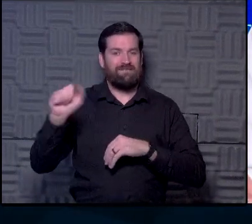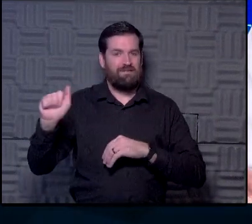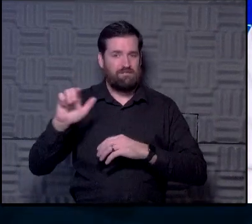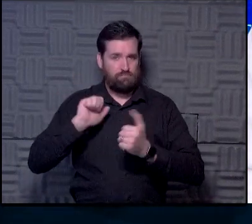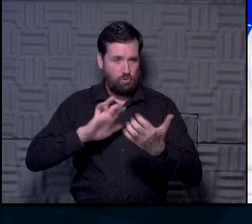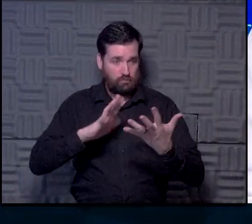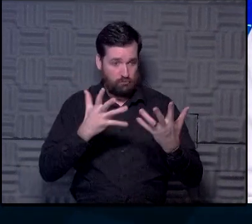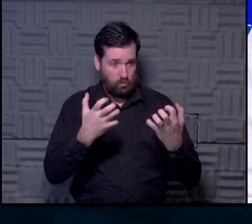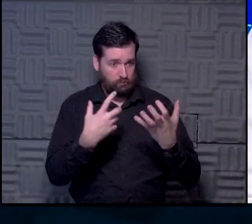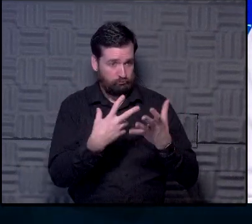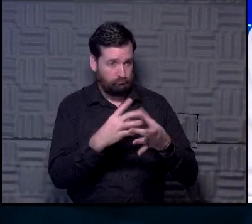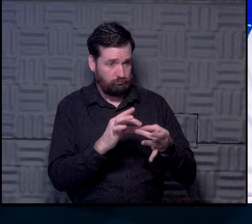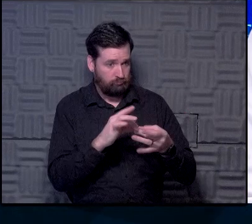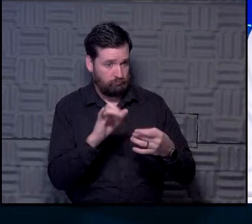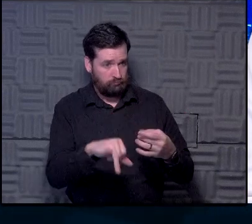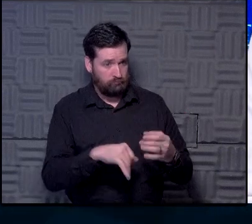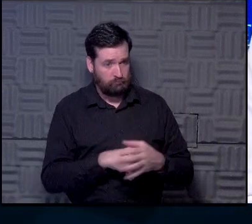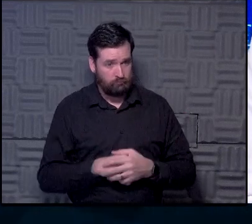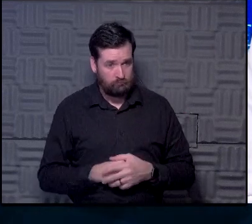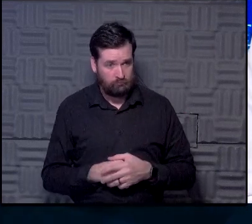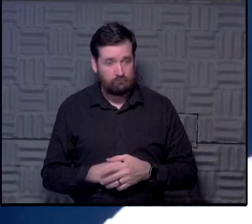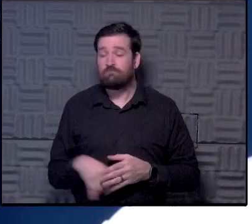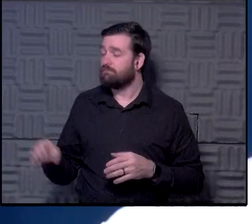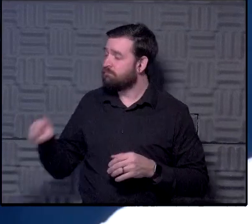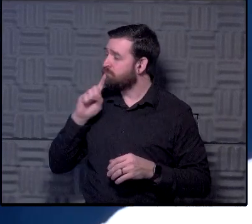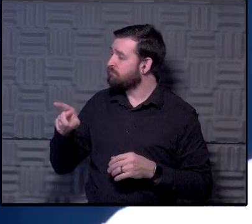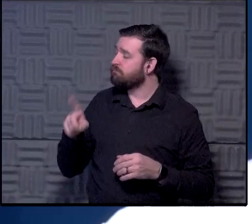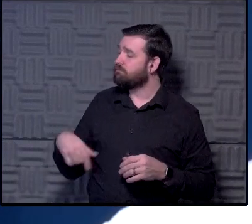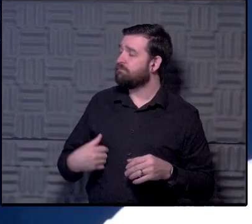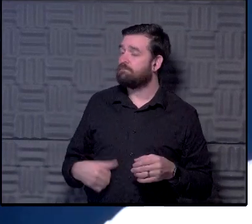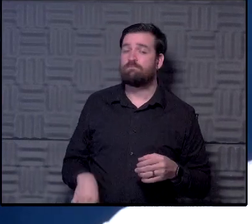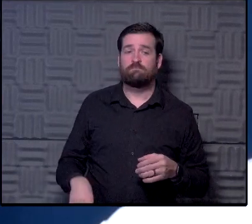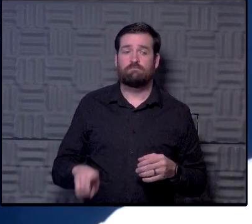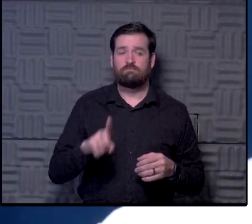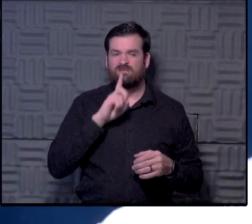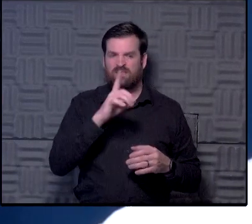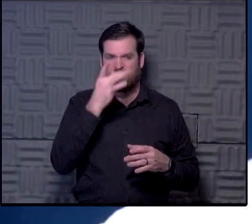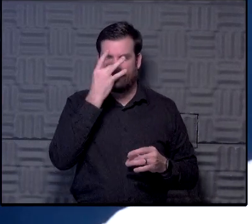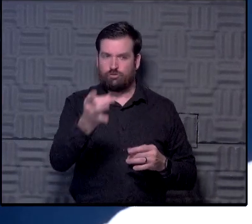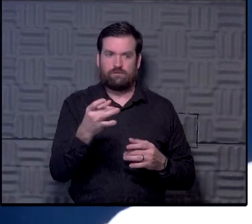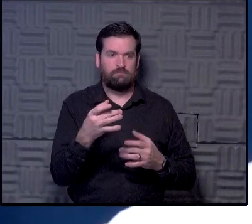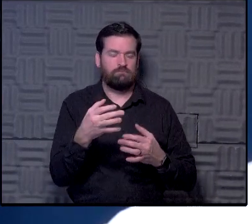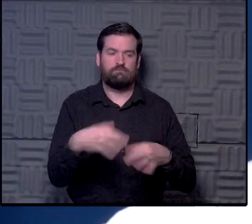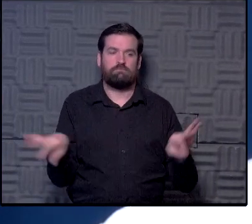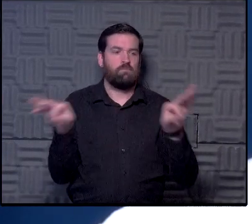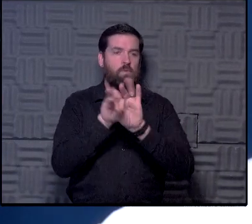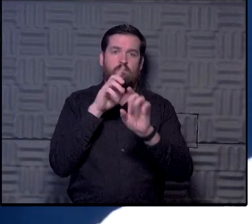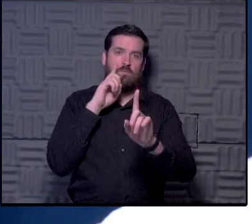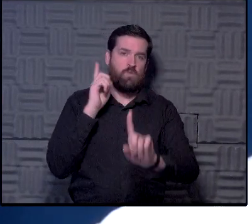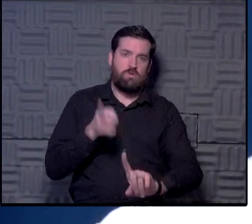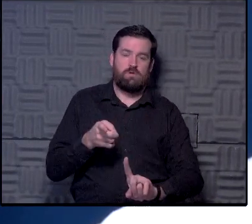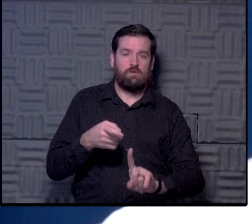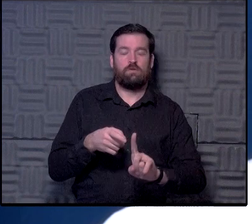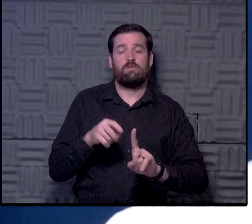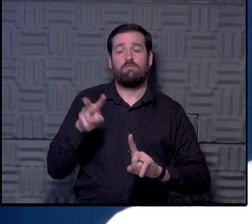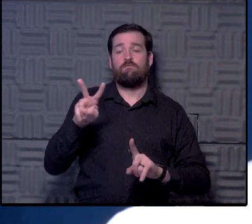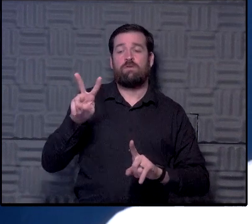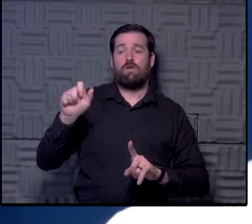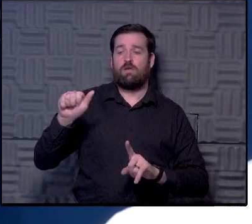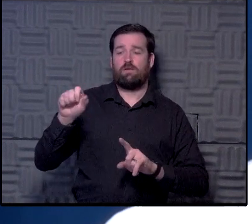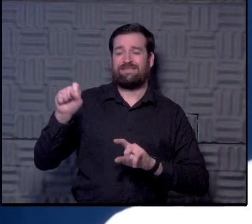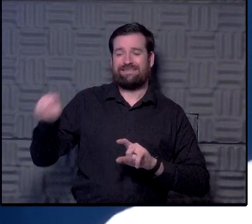Do you want to talk a little bit about that? Yeah, I think it's a really interesting and important point that the VA